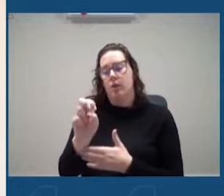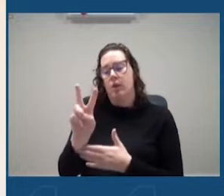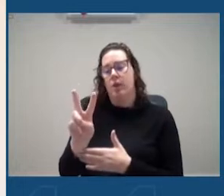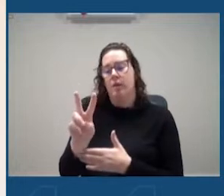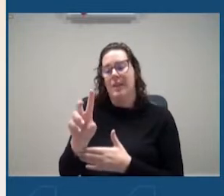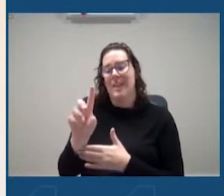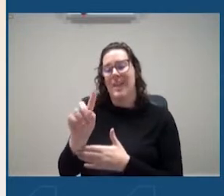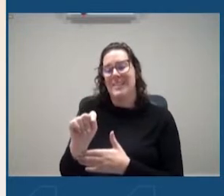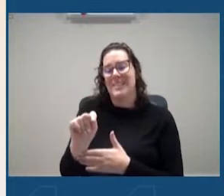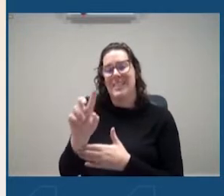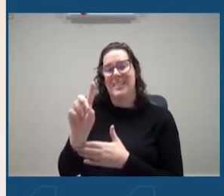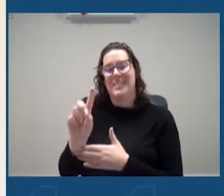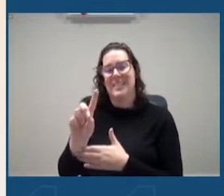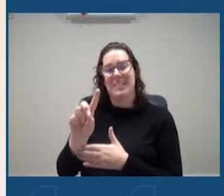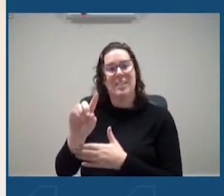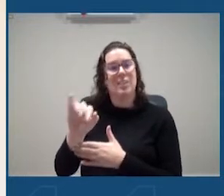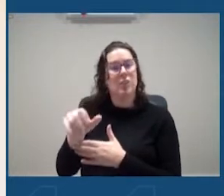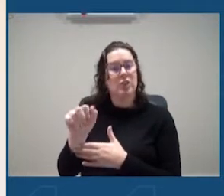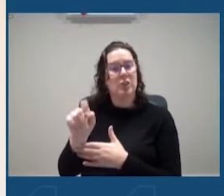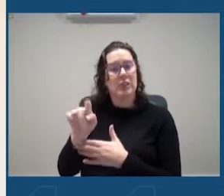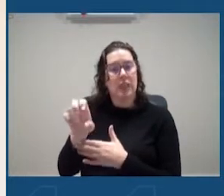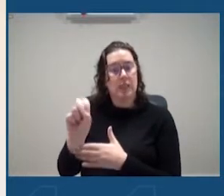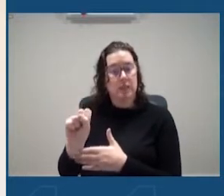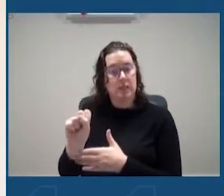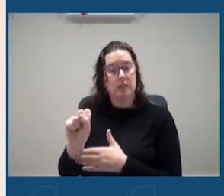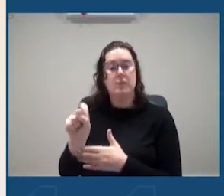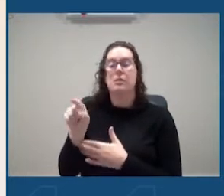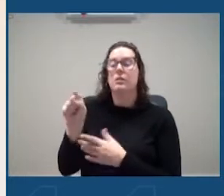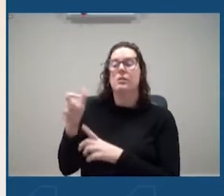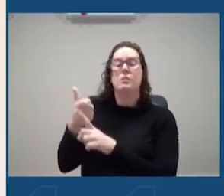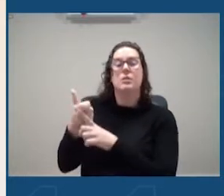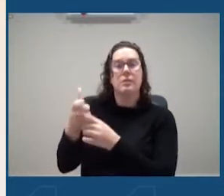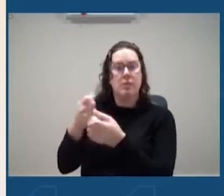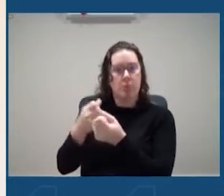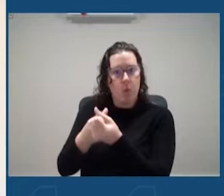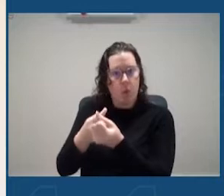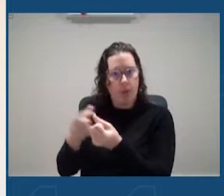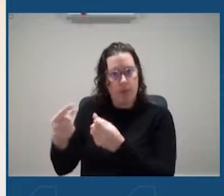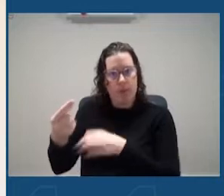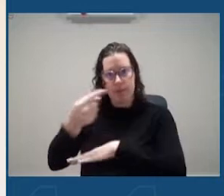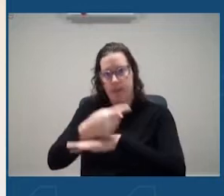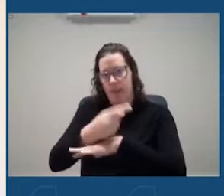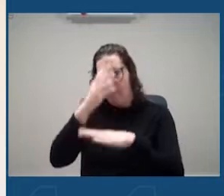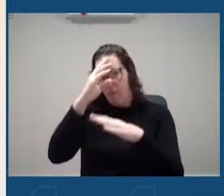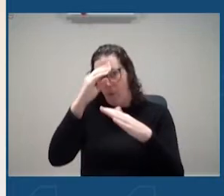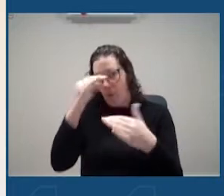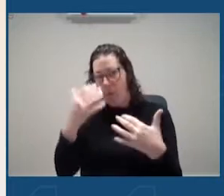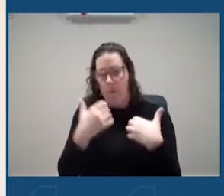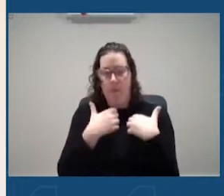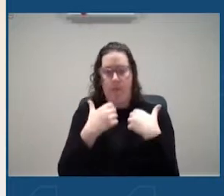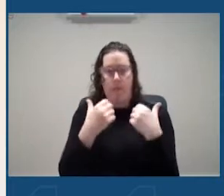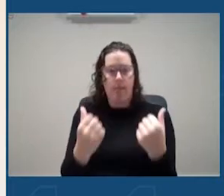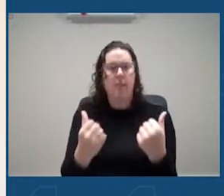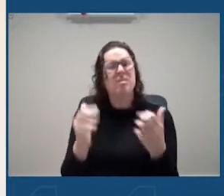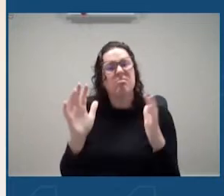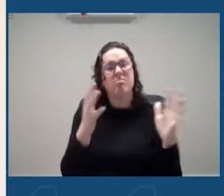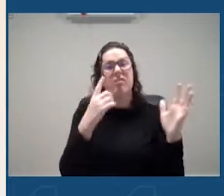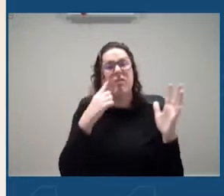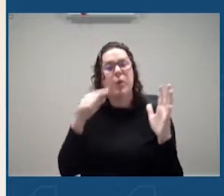Jakes. I know that he has supported this day of hope and healing. Let's give him a round of